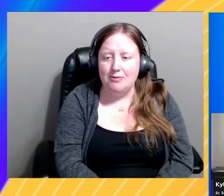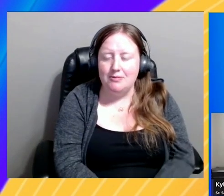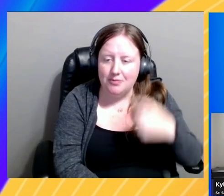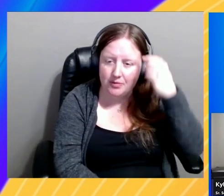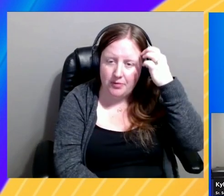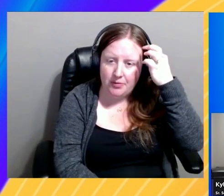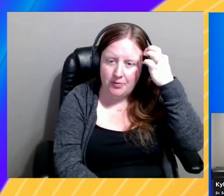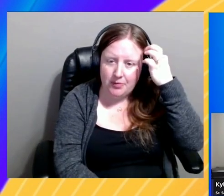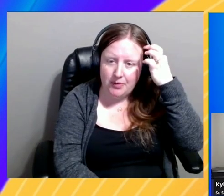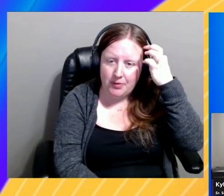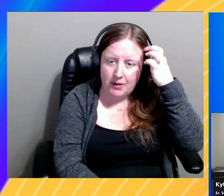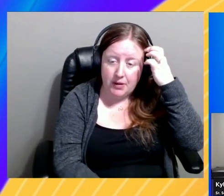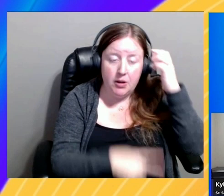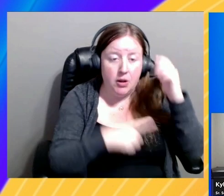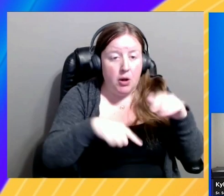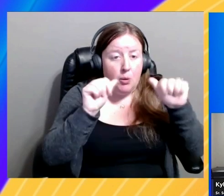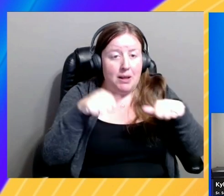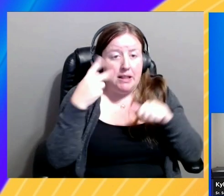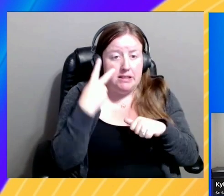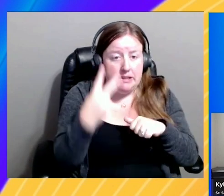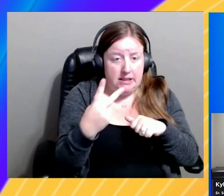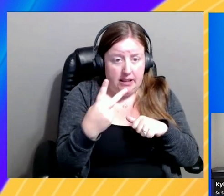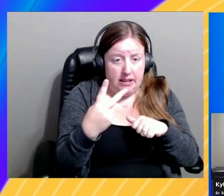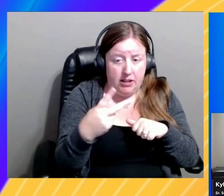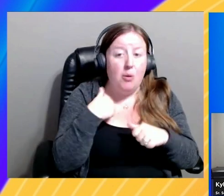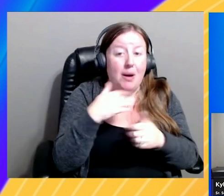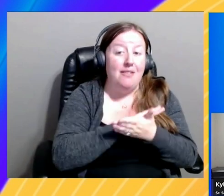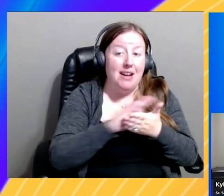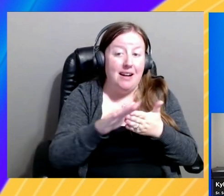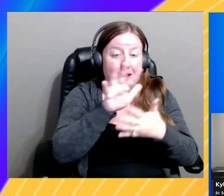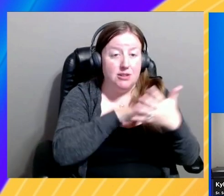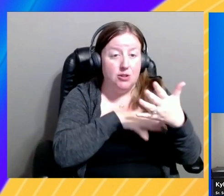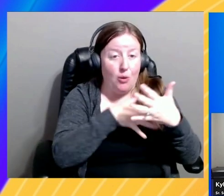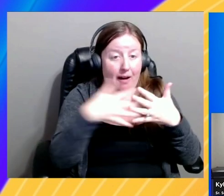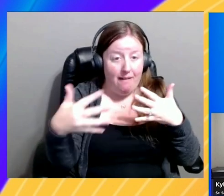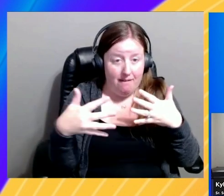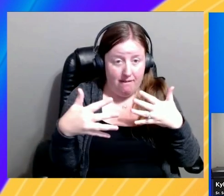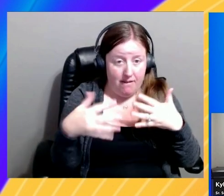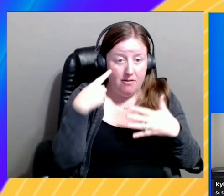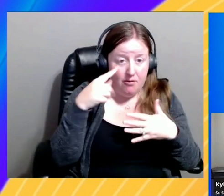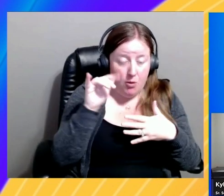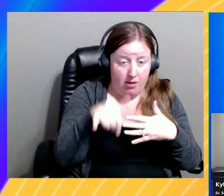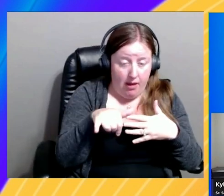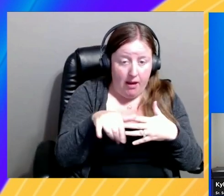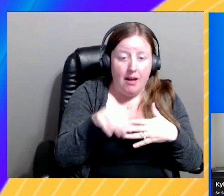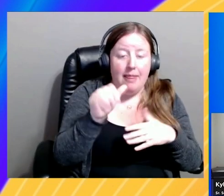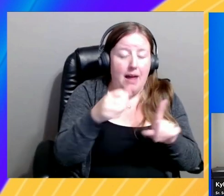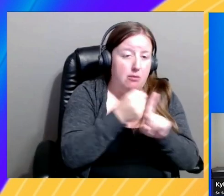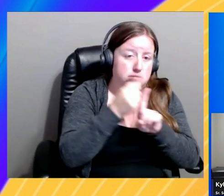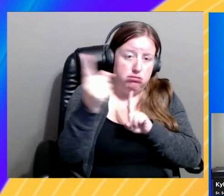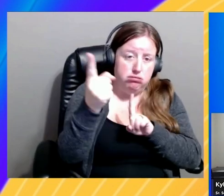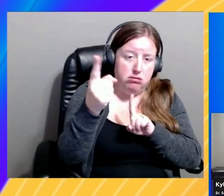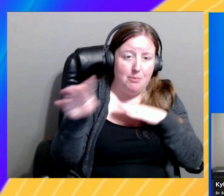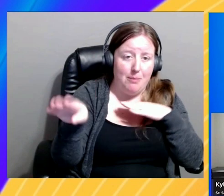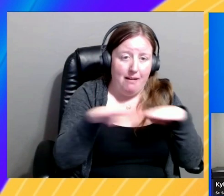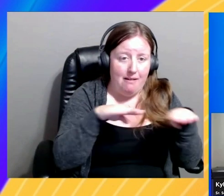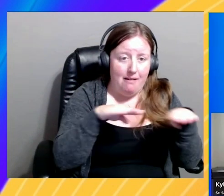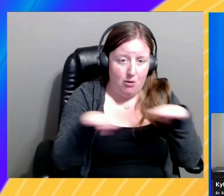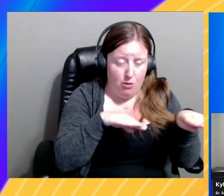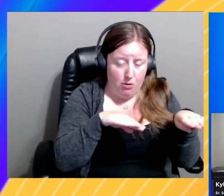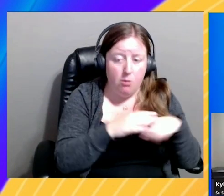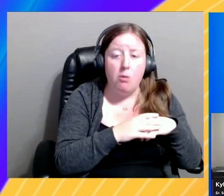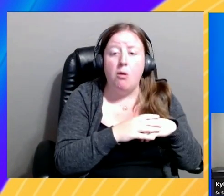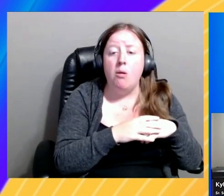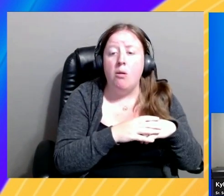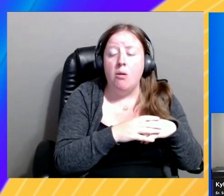see we get a nice kind of graph output of this anomalous behavior. And how this works behind